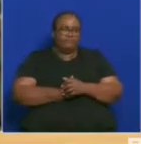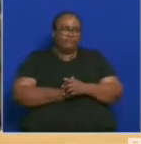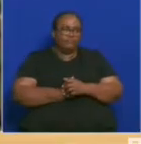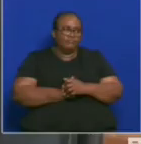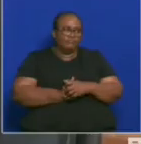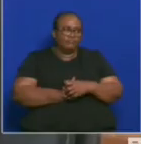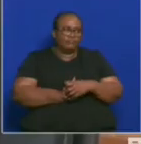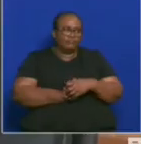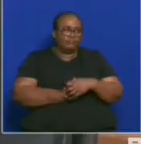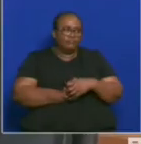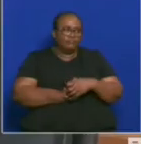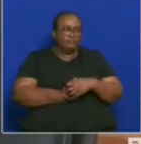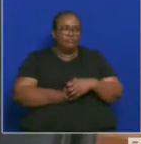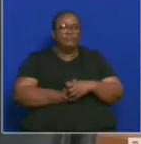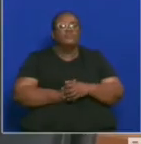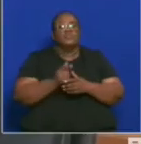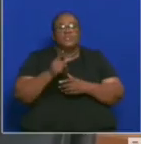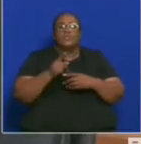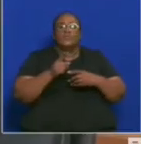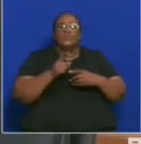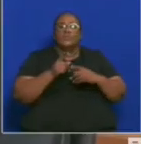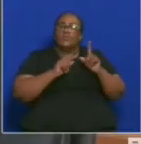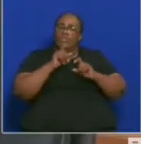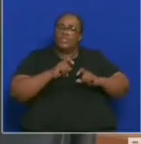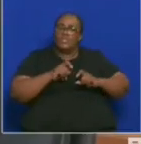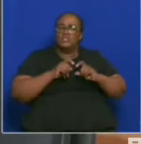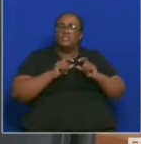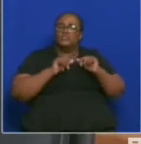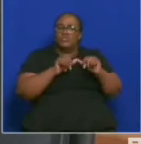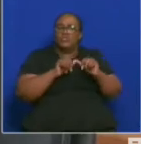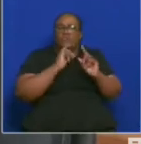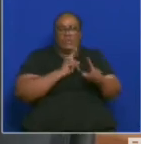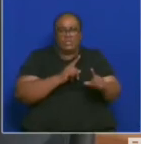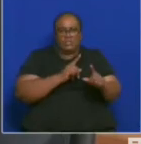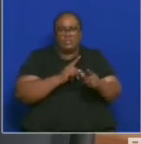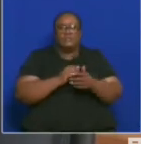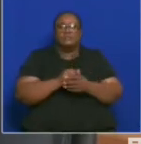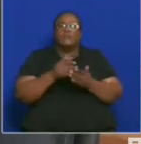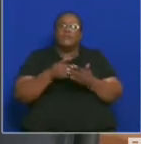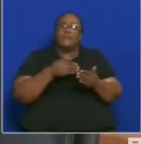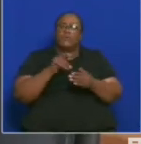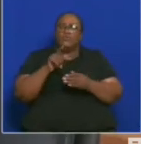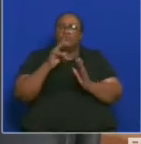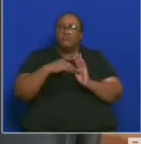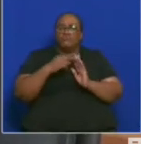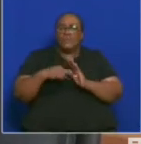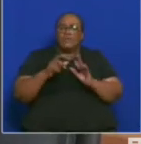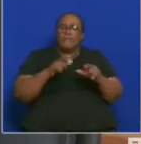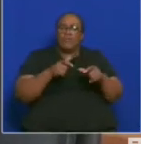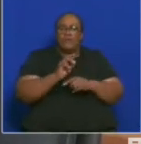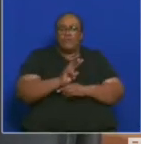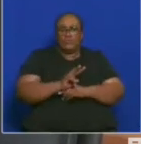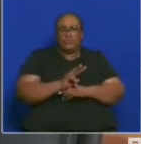You then go on to answer the questions Yes. in the statement. Now, before you read paragraph 2, and what I propose